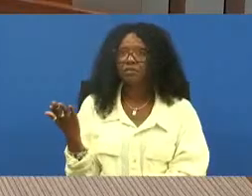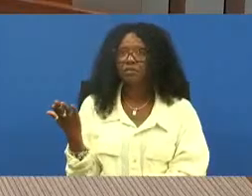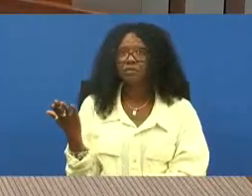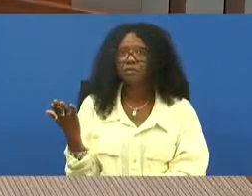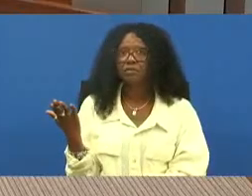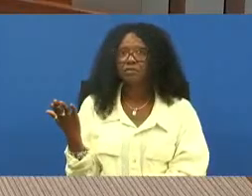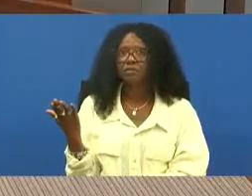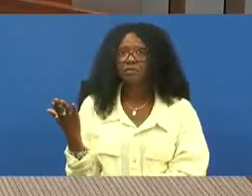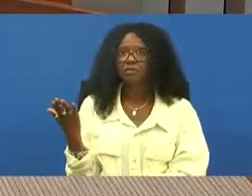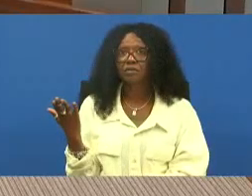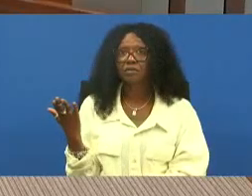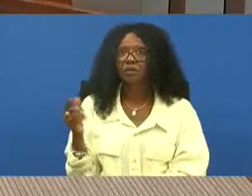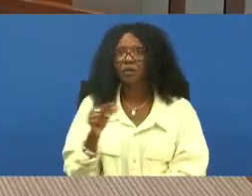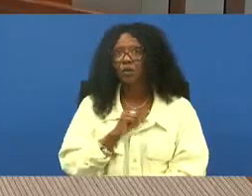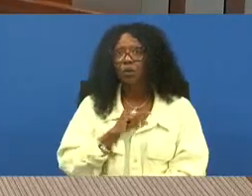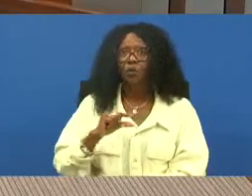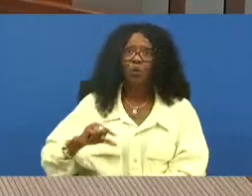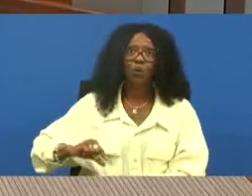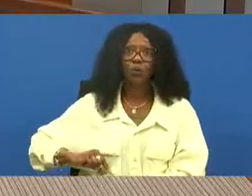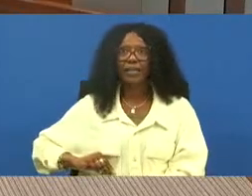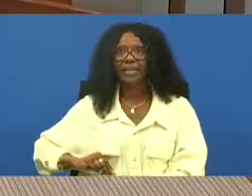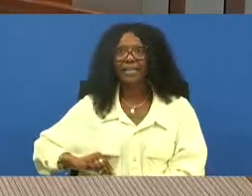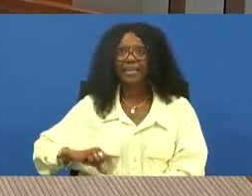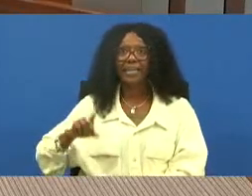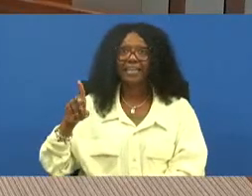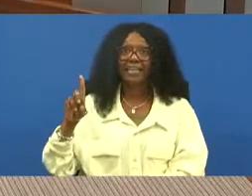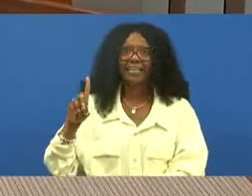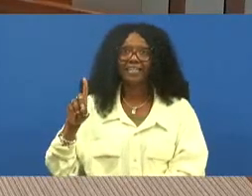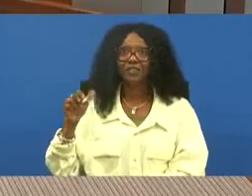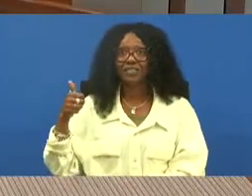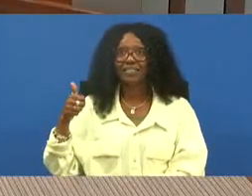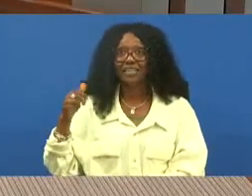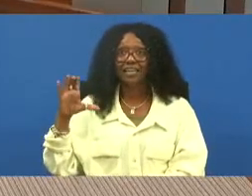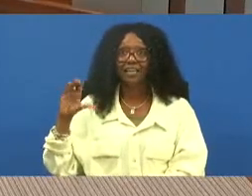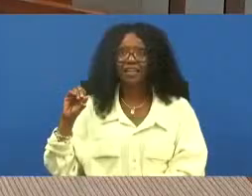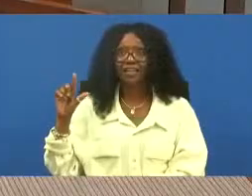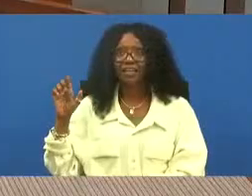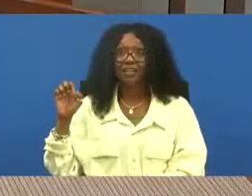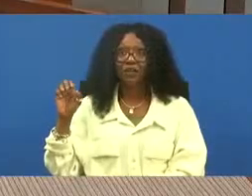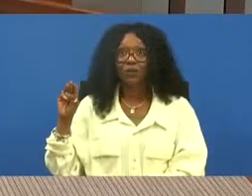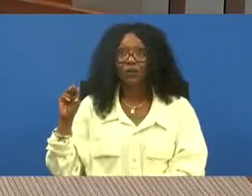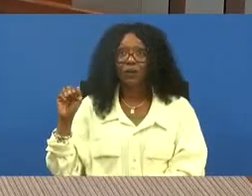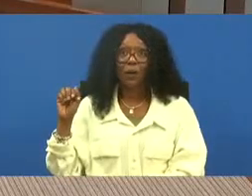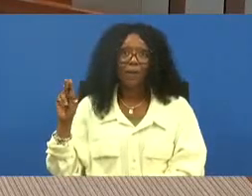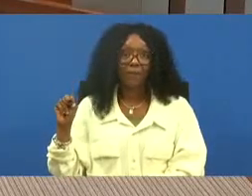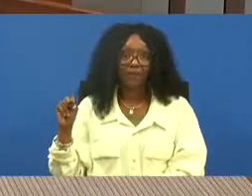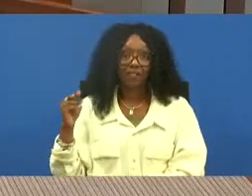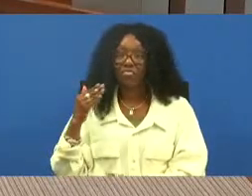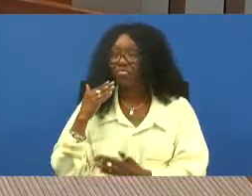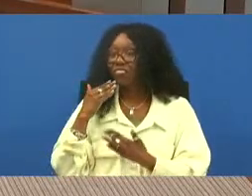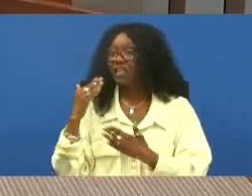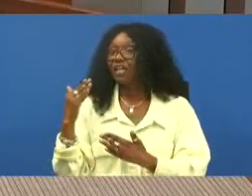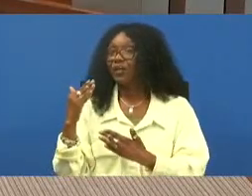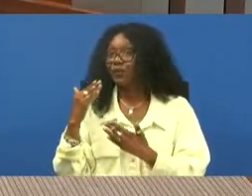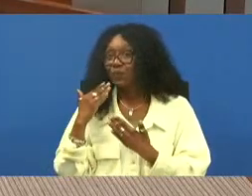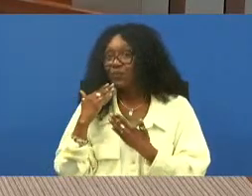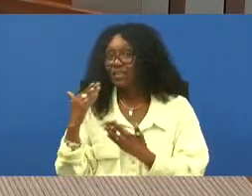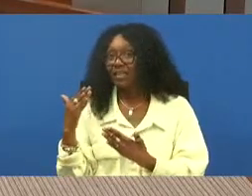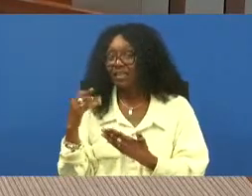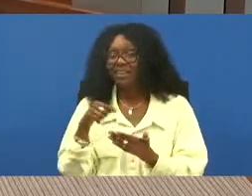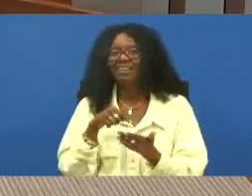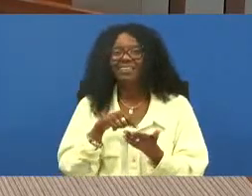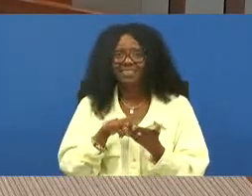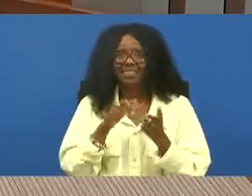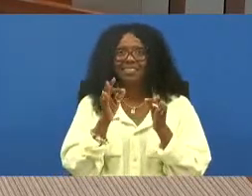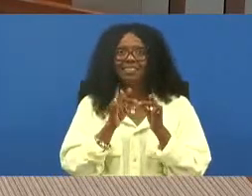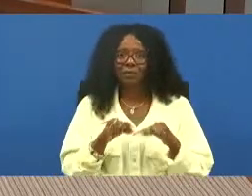Chairwoman, Yes, Queen sir. of District 10. District 10. Councilwoman Coleman. Grateful. And this is an important